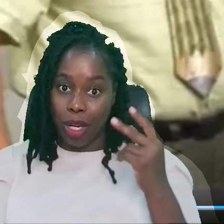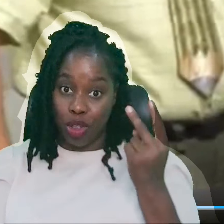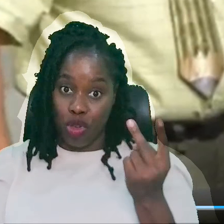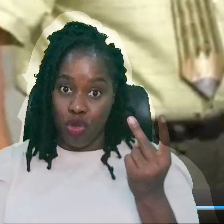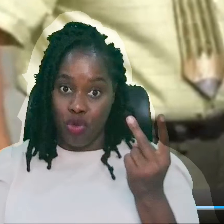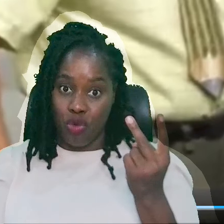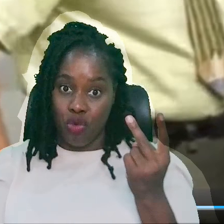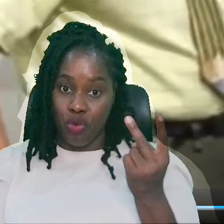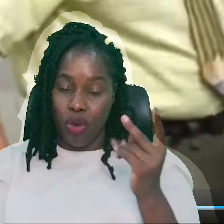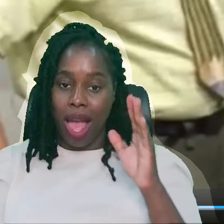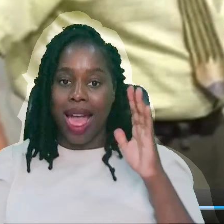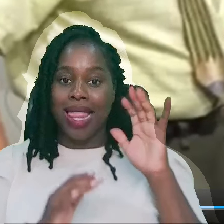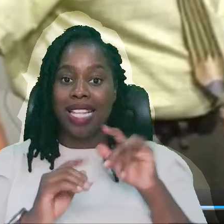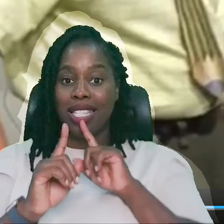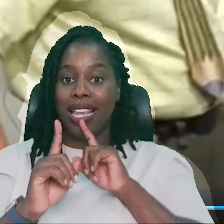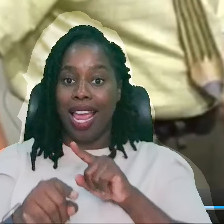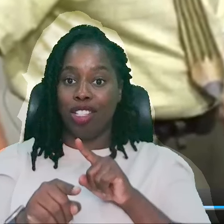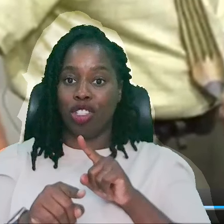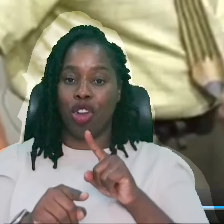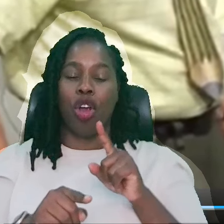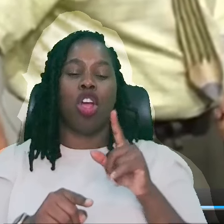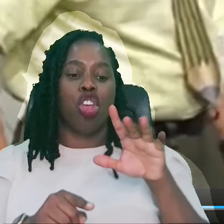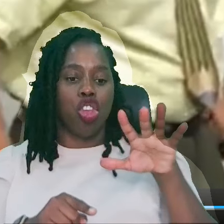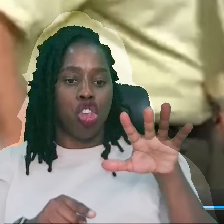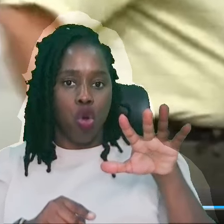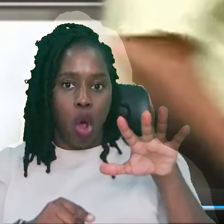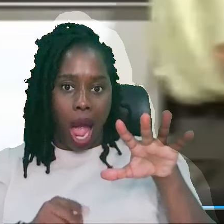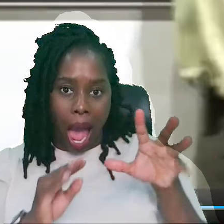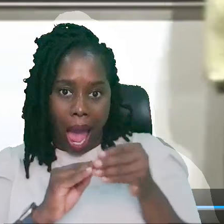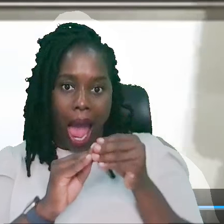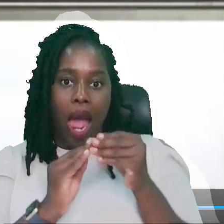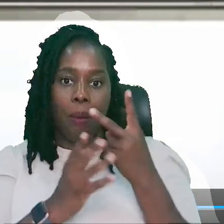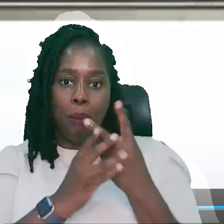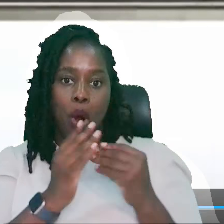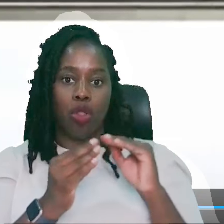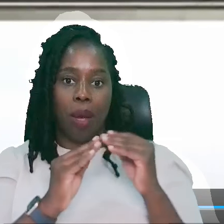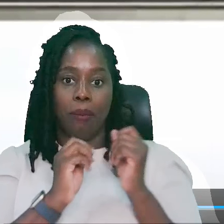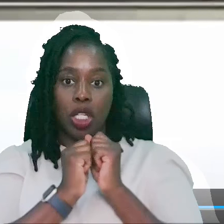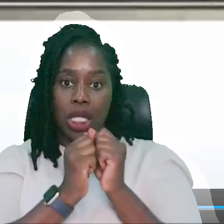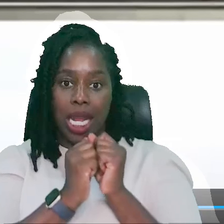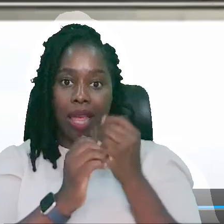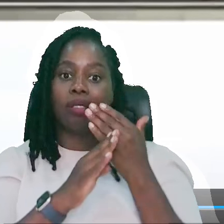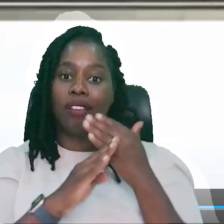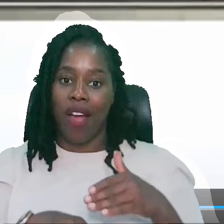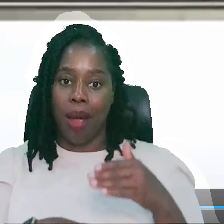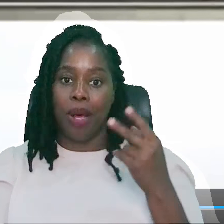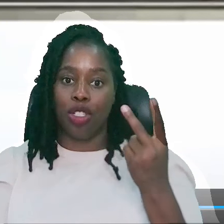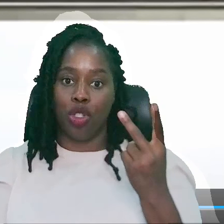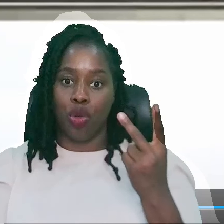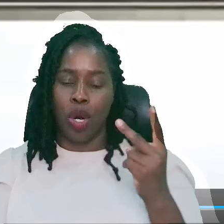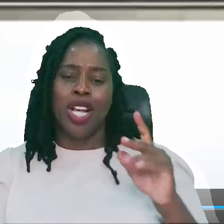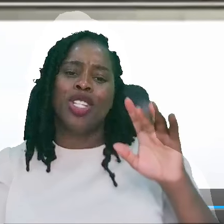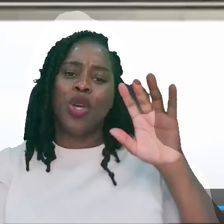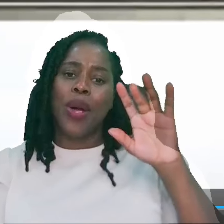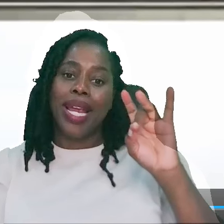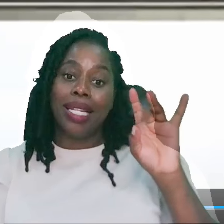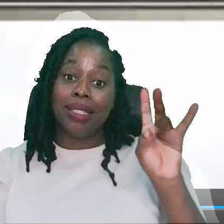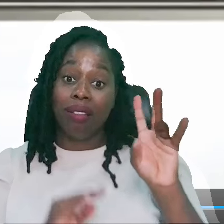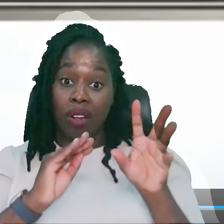how you average two numbers, right? You add them together and divide by 2. So let's see. 87 plus